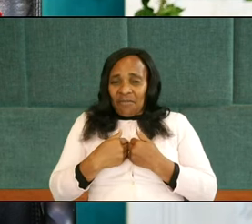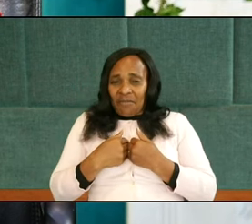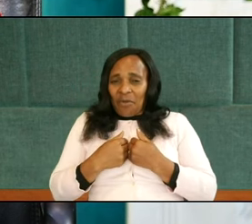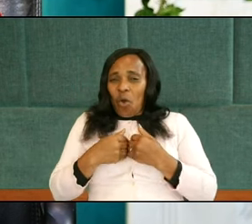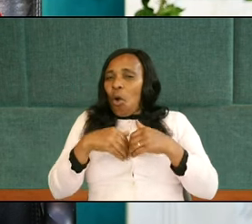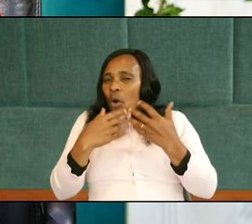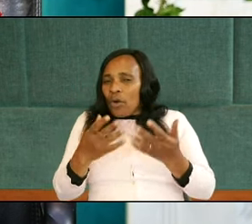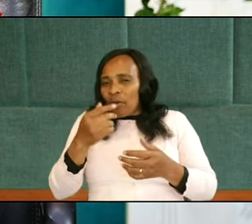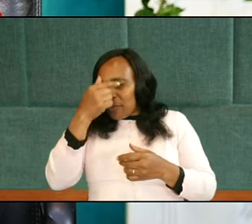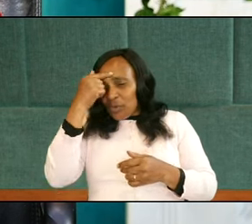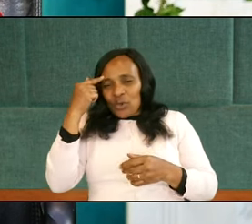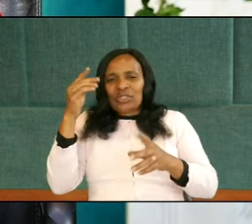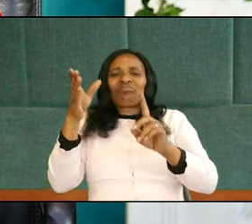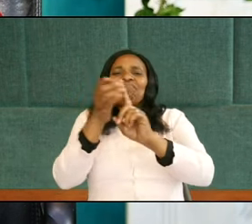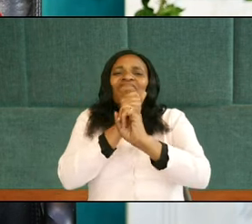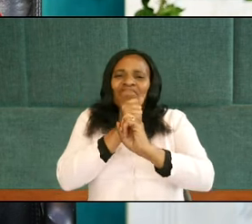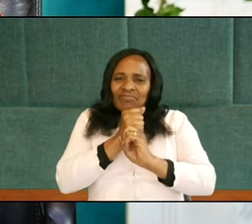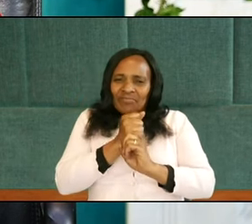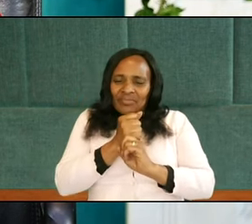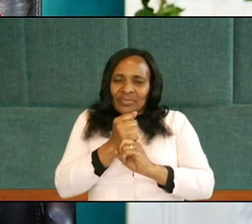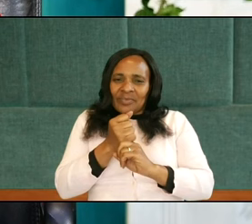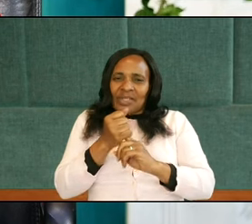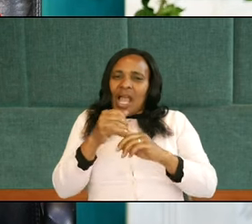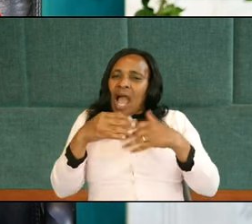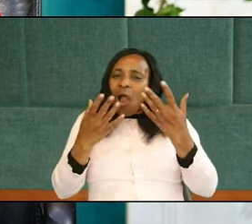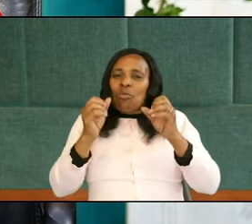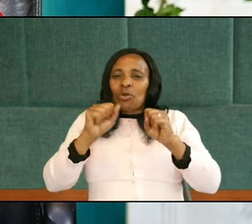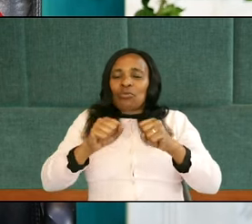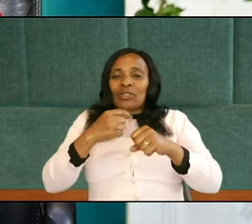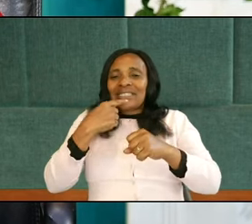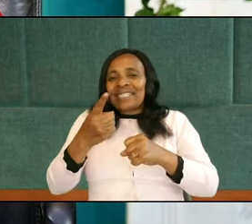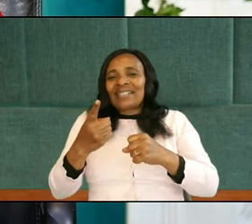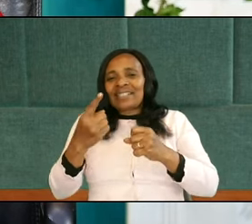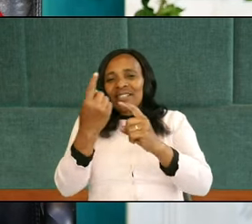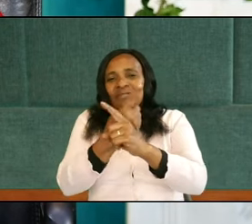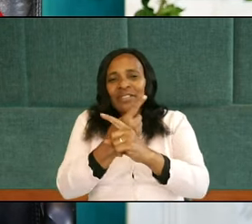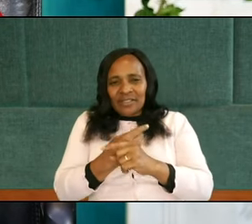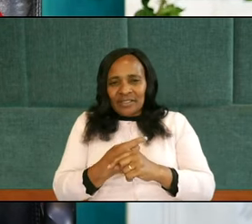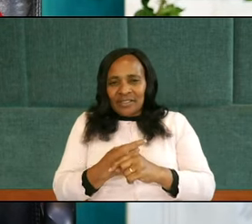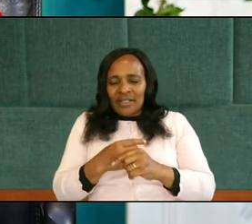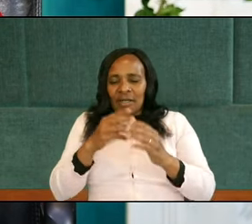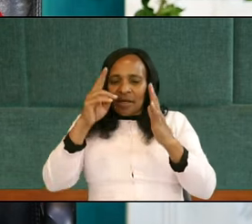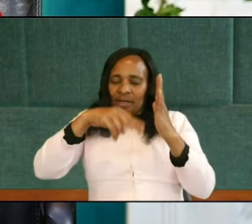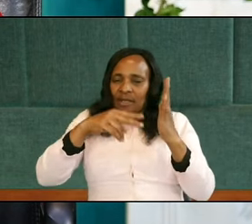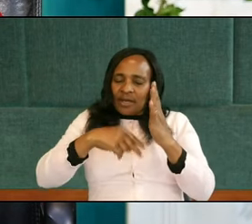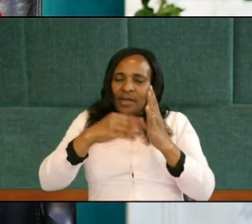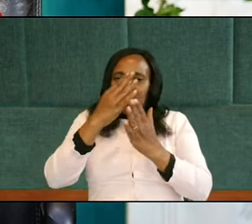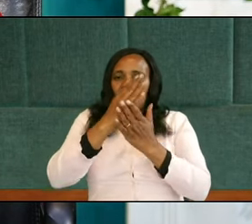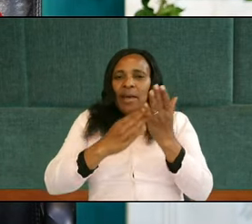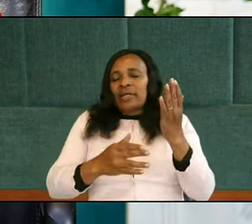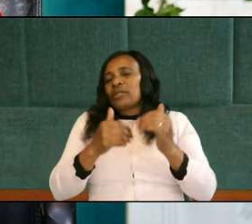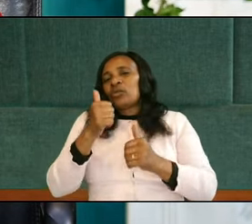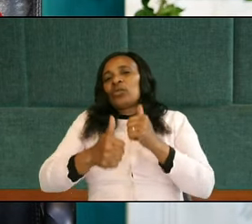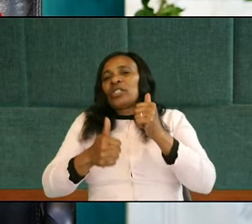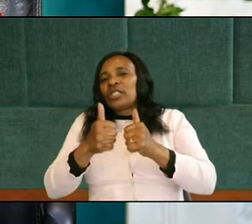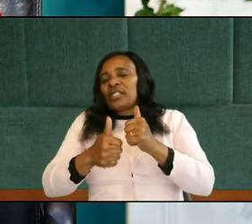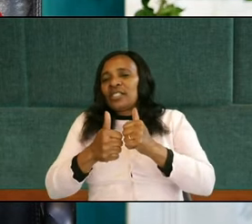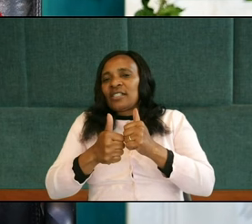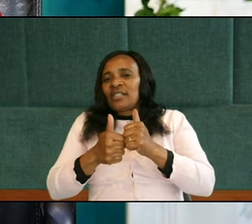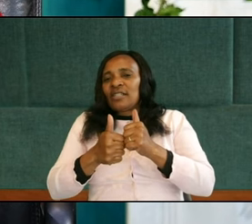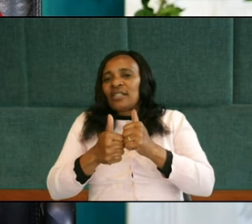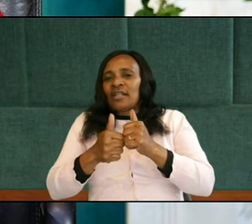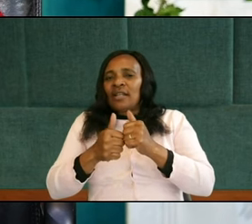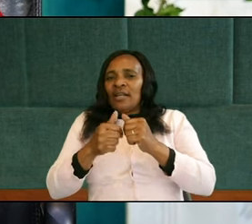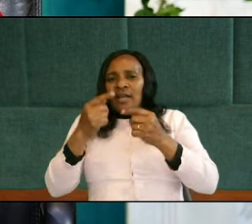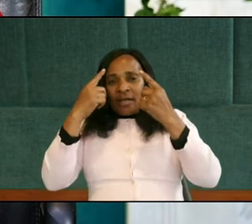he was caught? And how can you tell the difference? So maybe we can just read the part that he